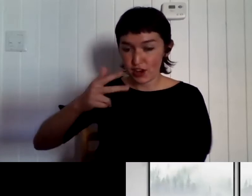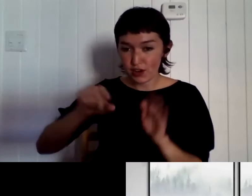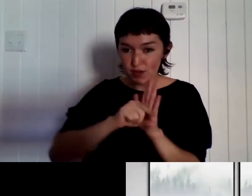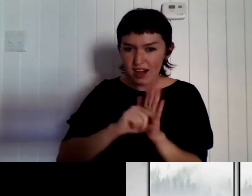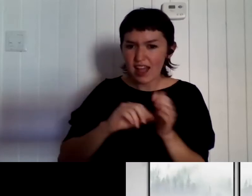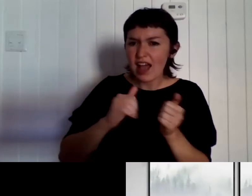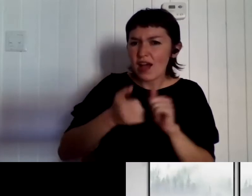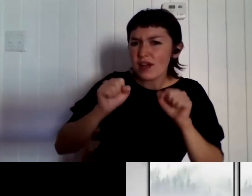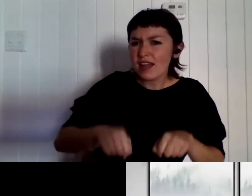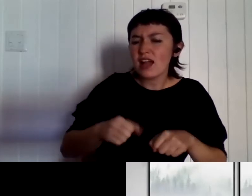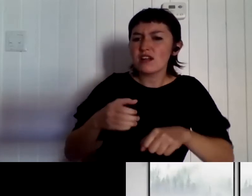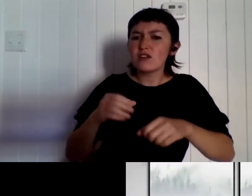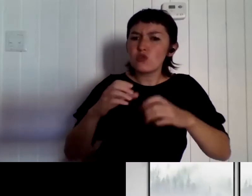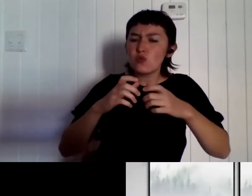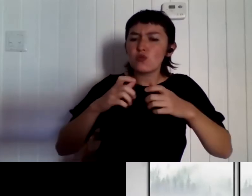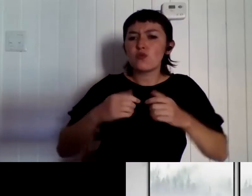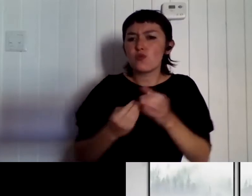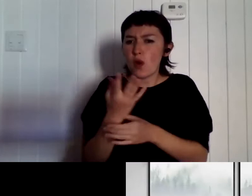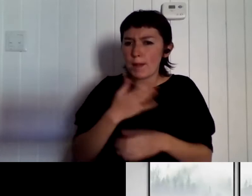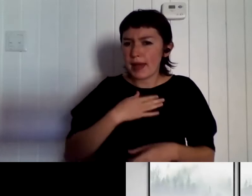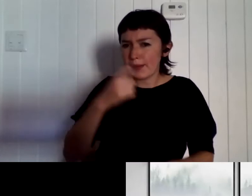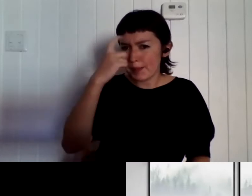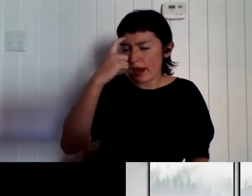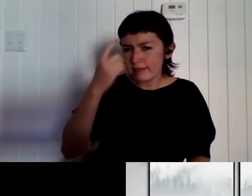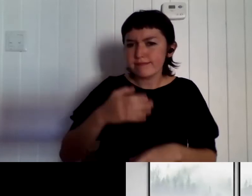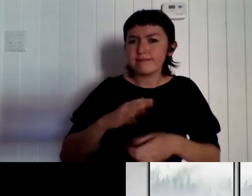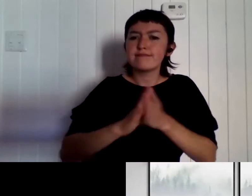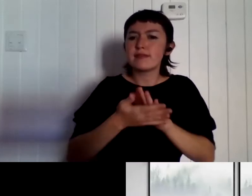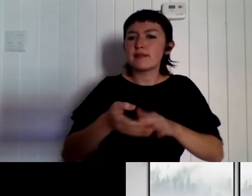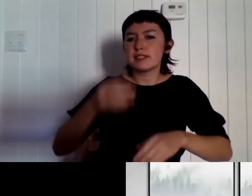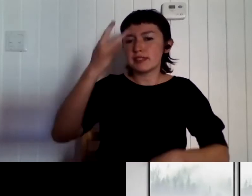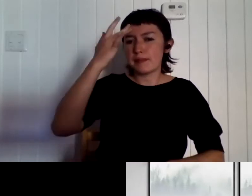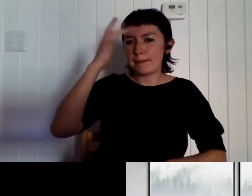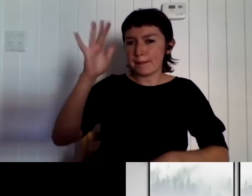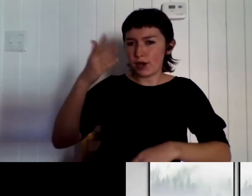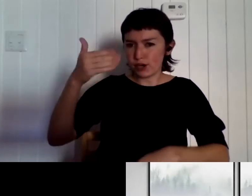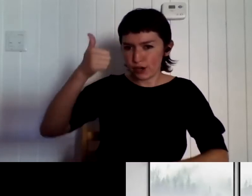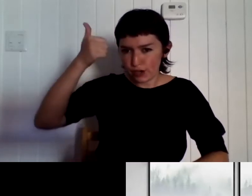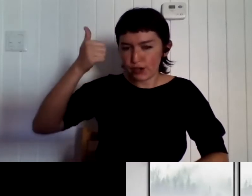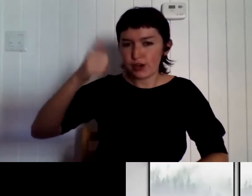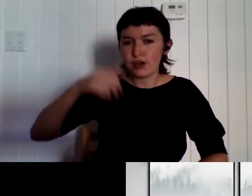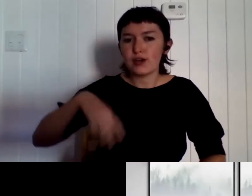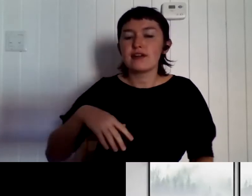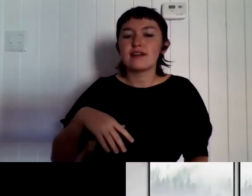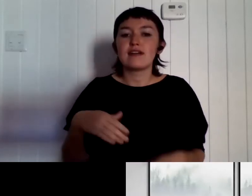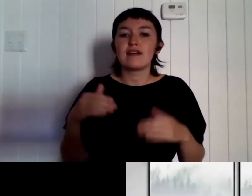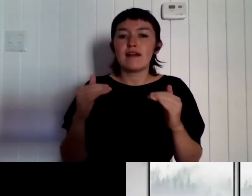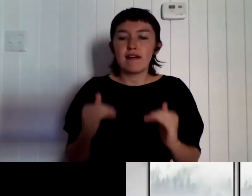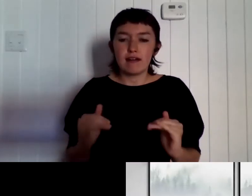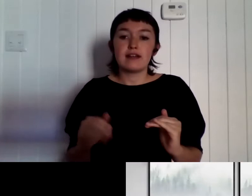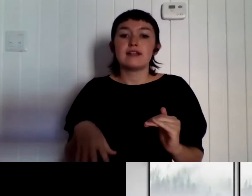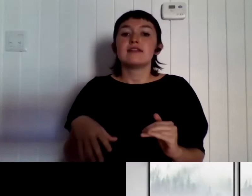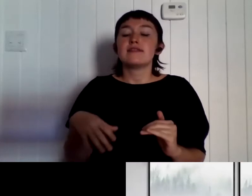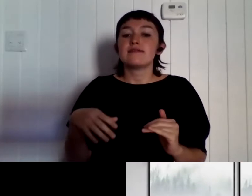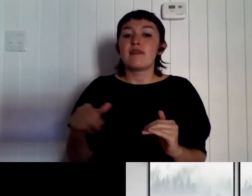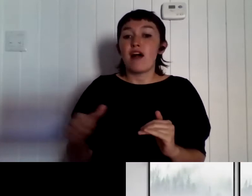And Ria, somewhat relatedly, asks, so you're a neuroscientist. And so from that, you may have learned a lot about the